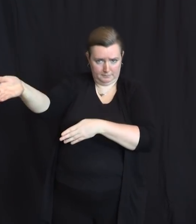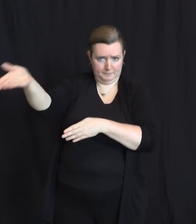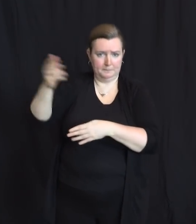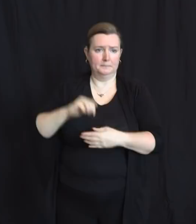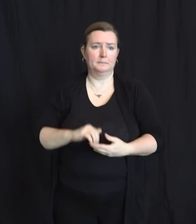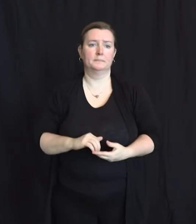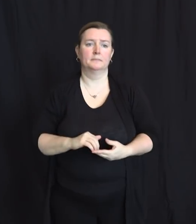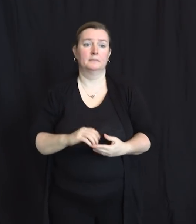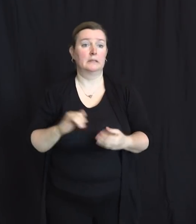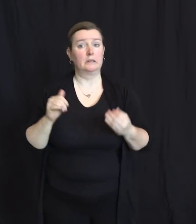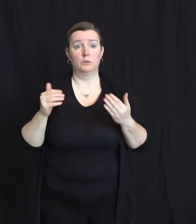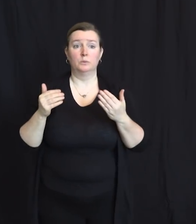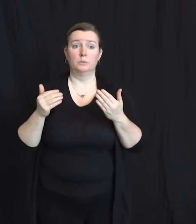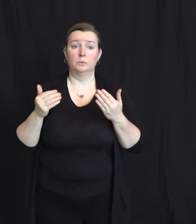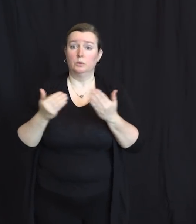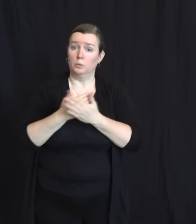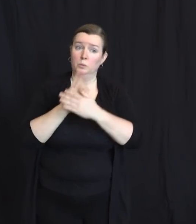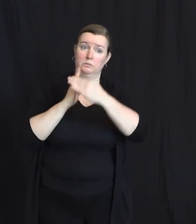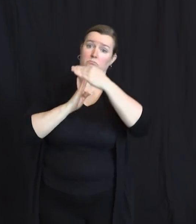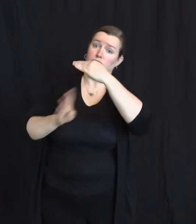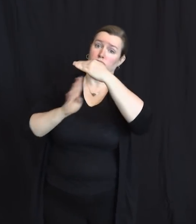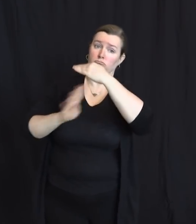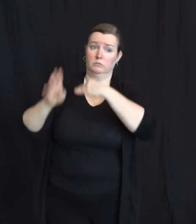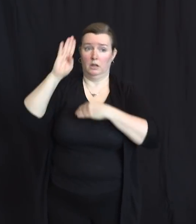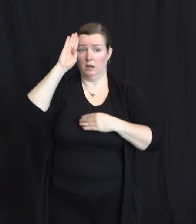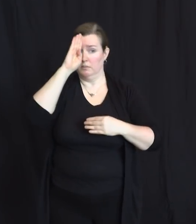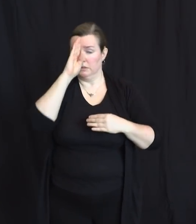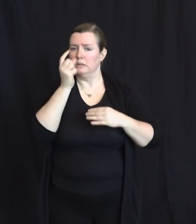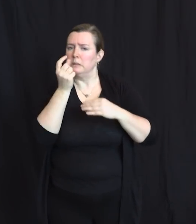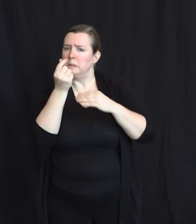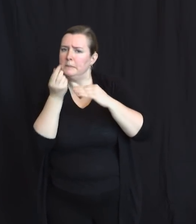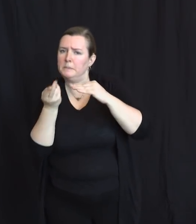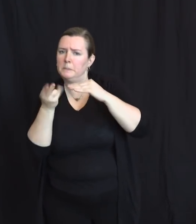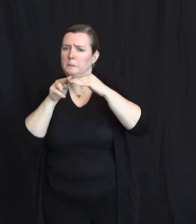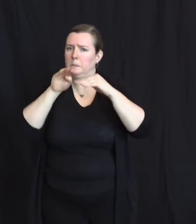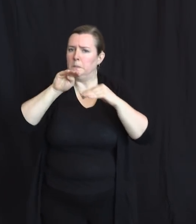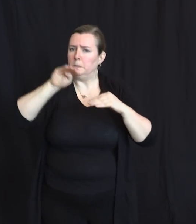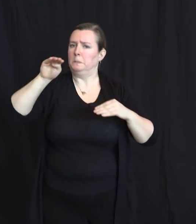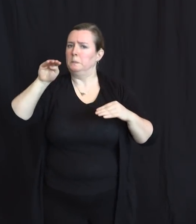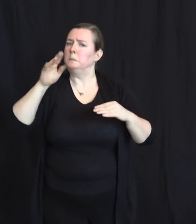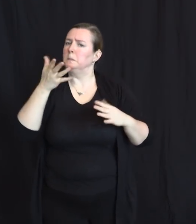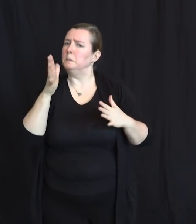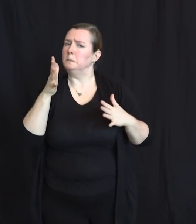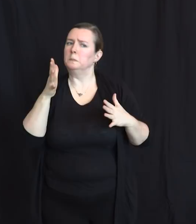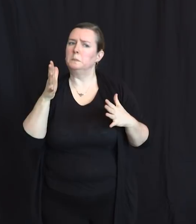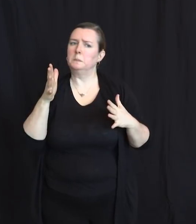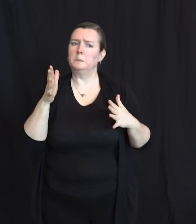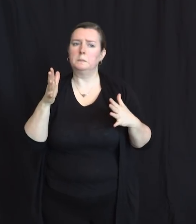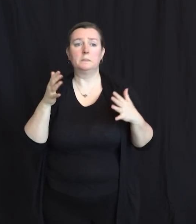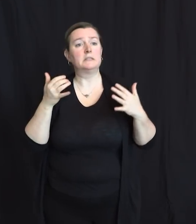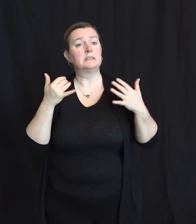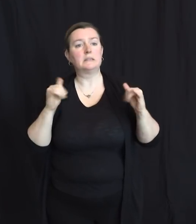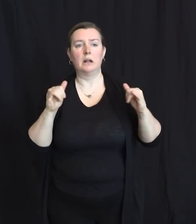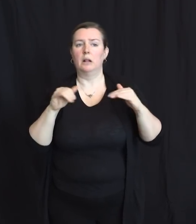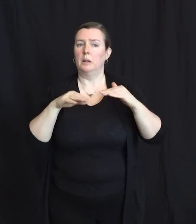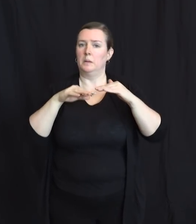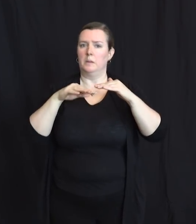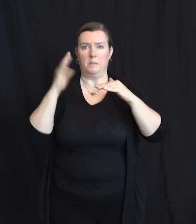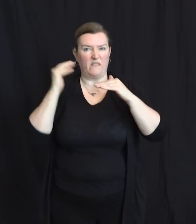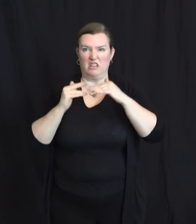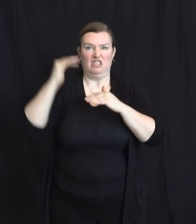new hospitalizations, we see an uptick since yesterday, but still below our previous